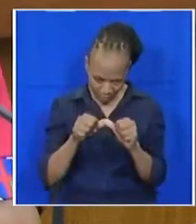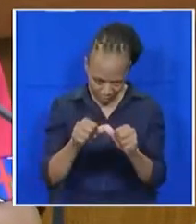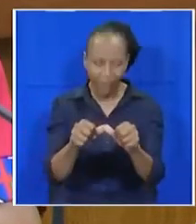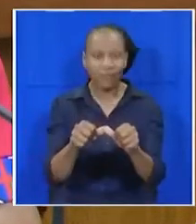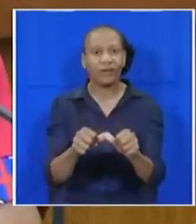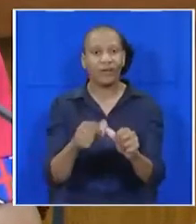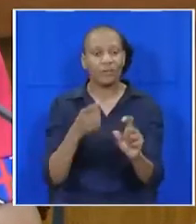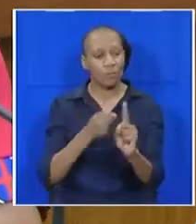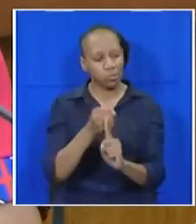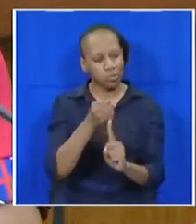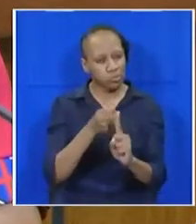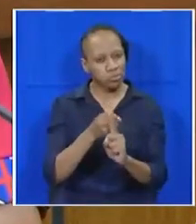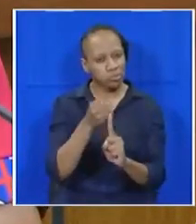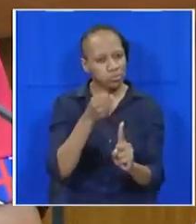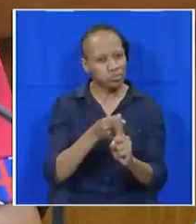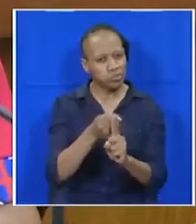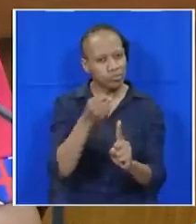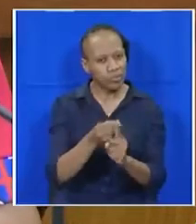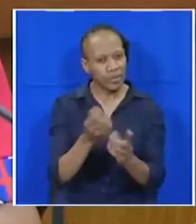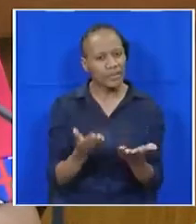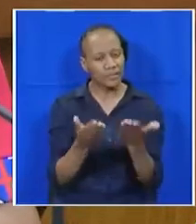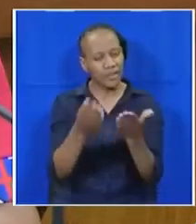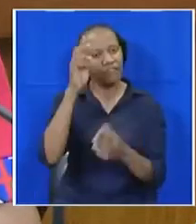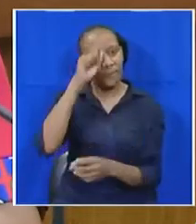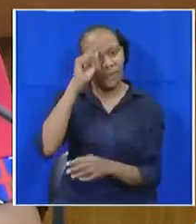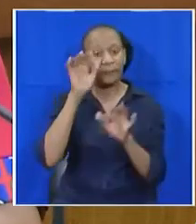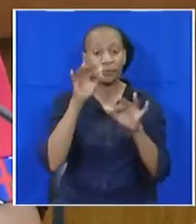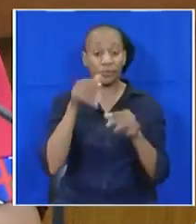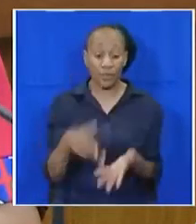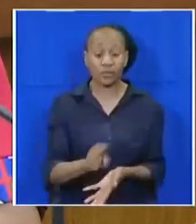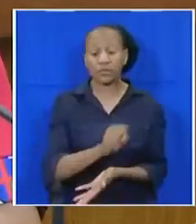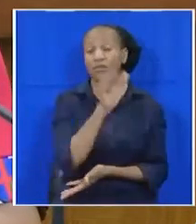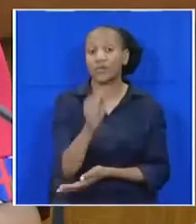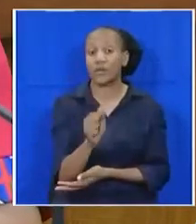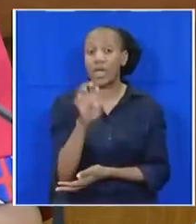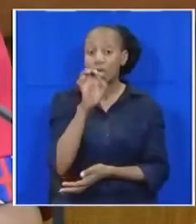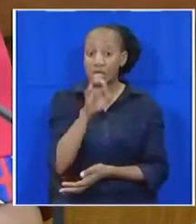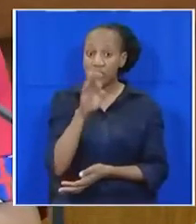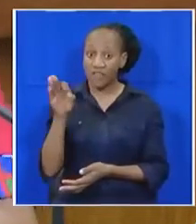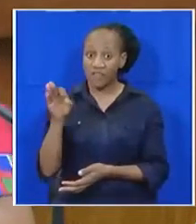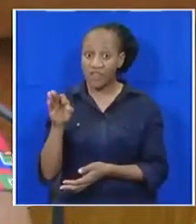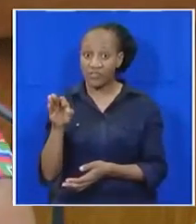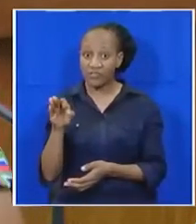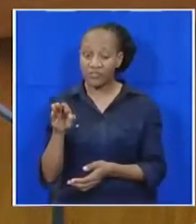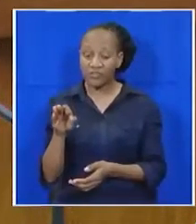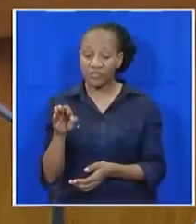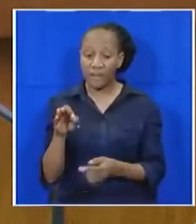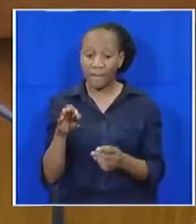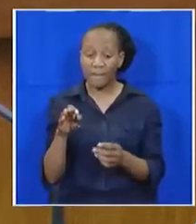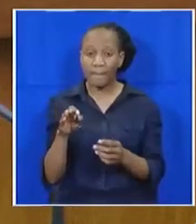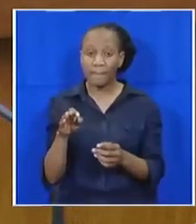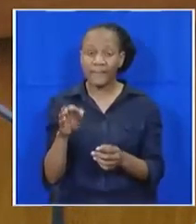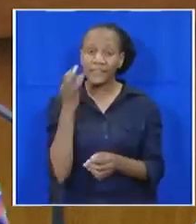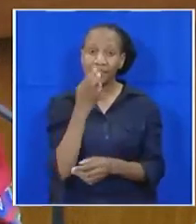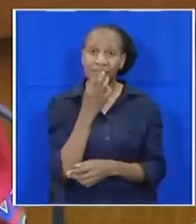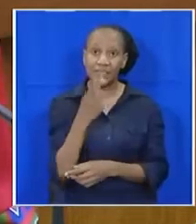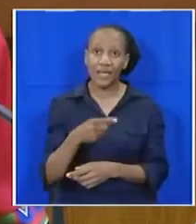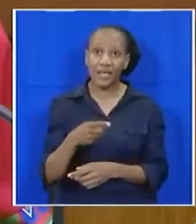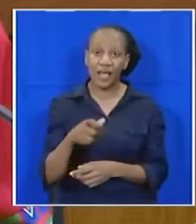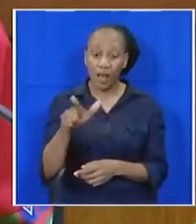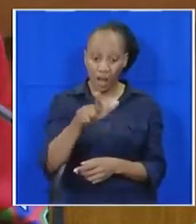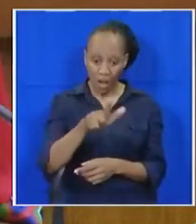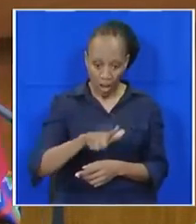of fighting for black people in this country. As the EFF Cardinal Pillar 1 says, we must expropriate land